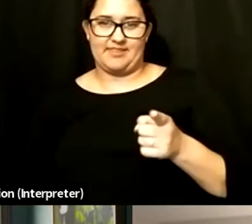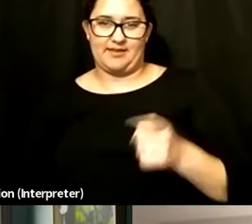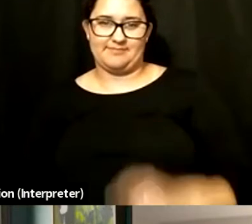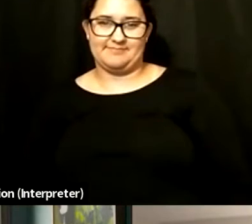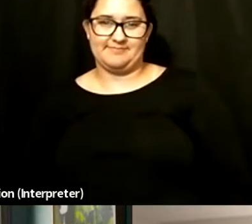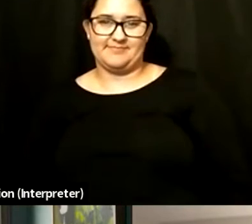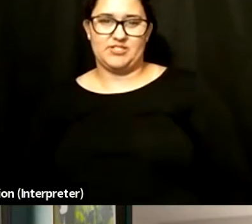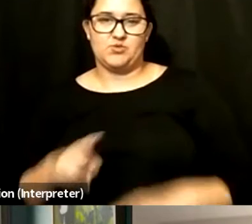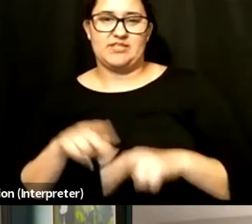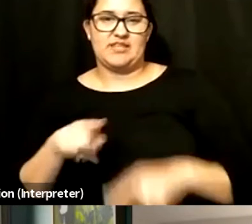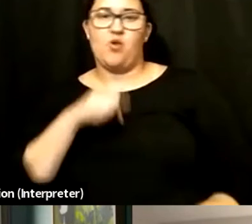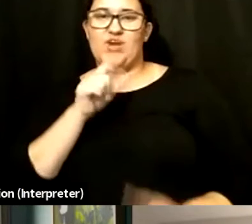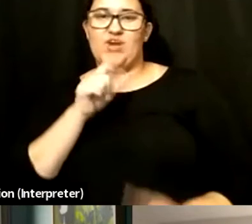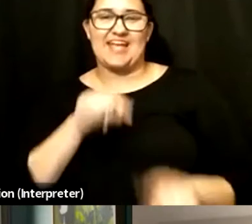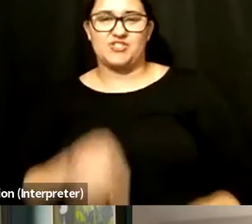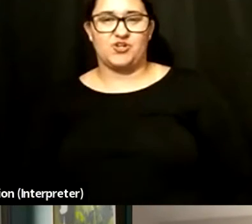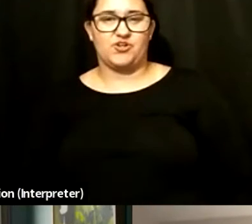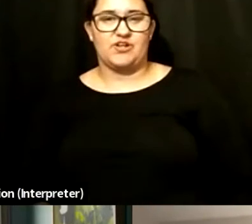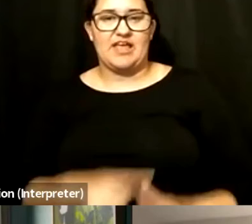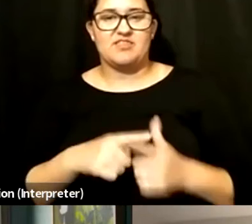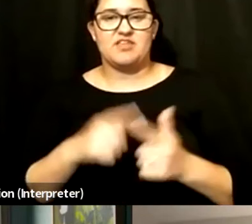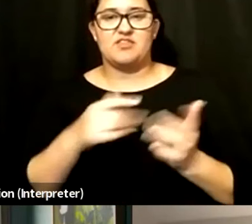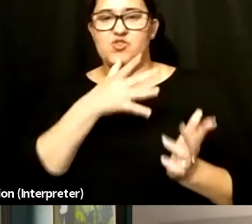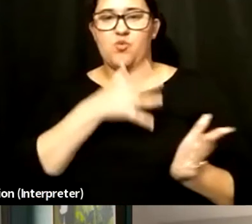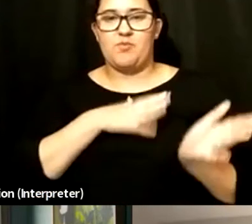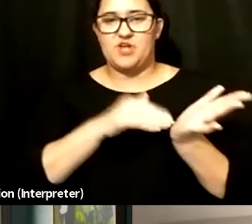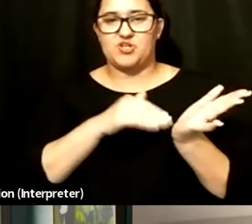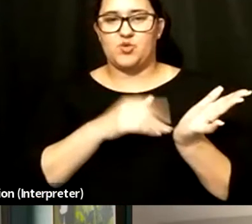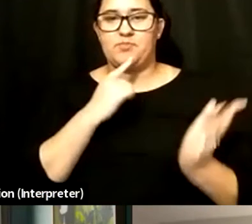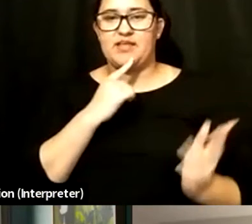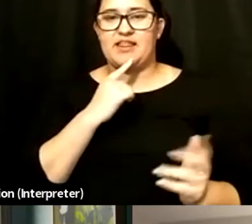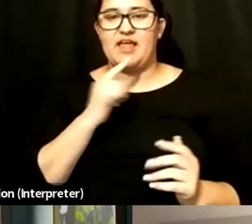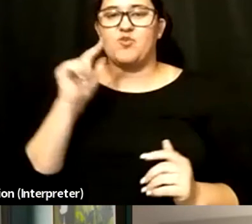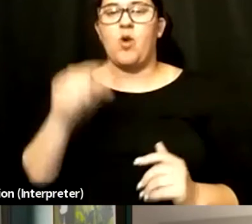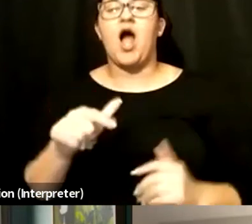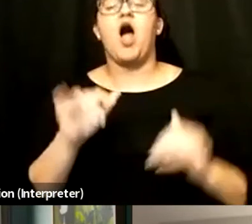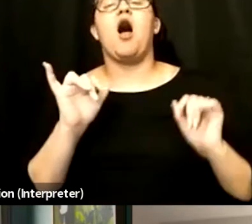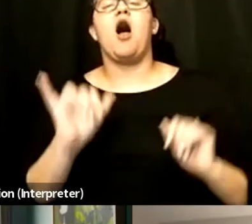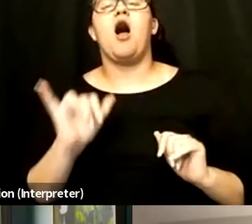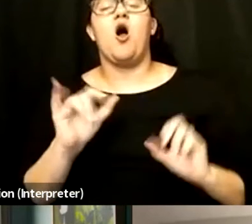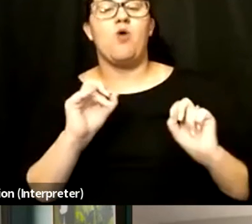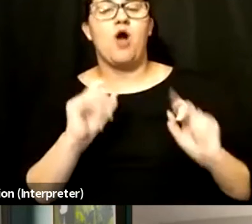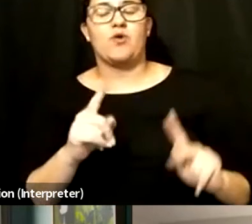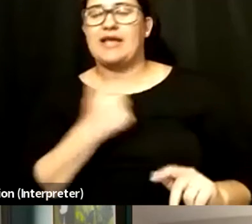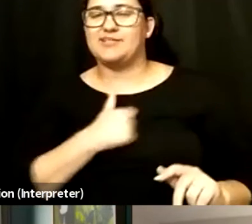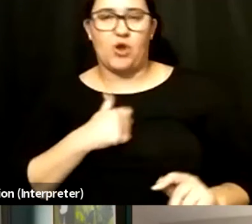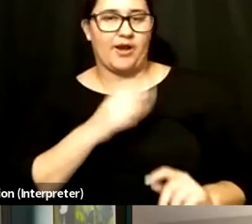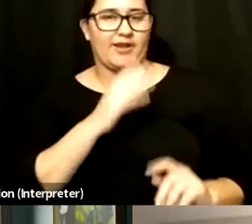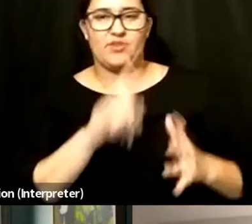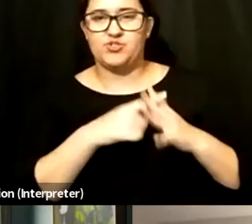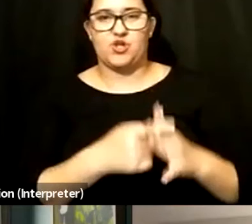like, and not answer her, and then the woman would kind of get the hint after a while and be like, oh, okay, and just start directing questions at